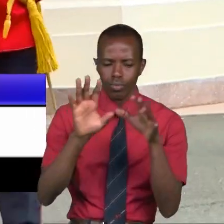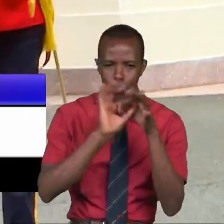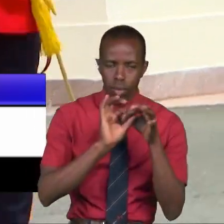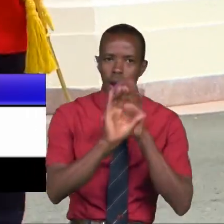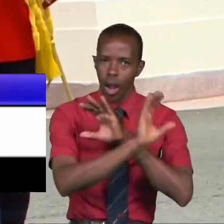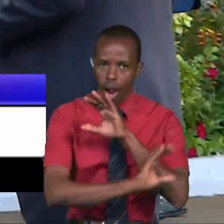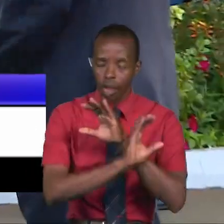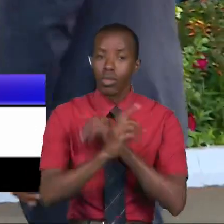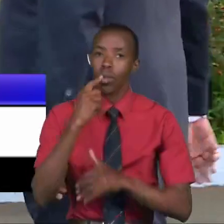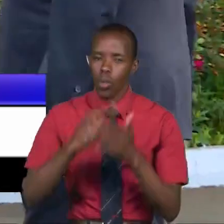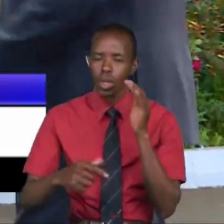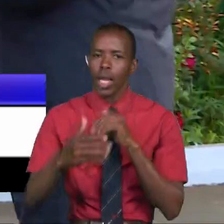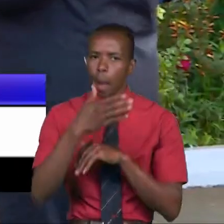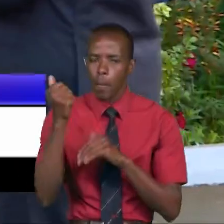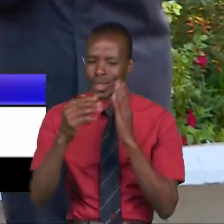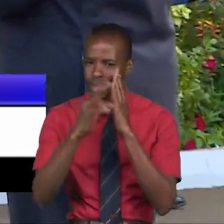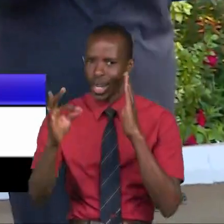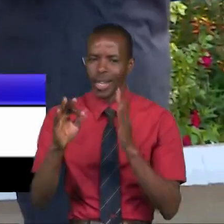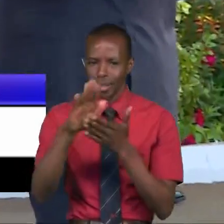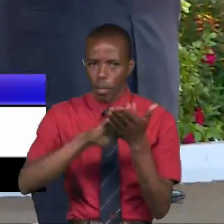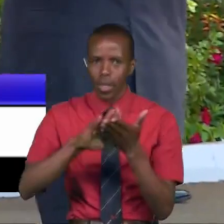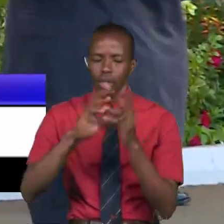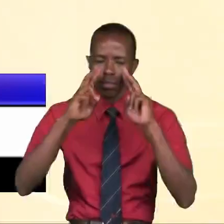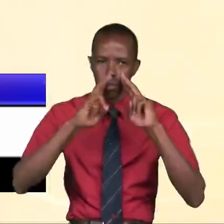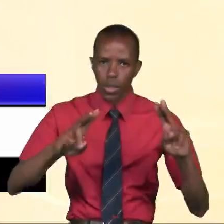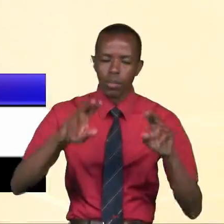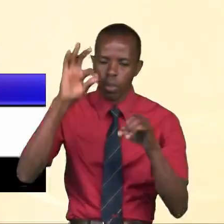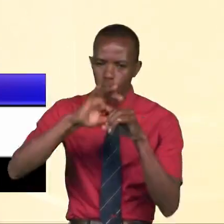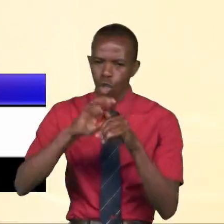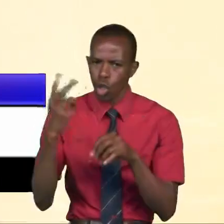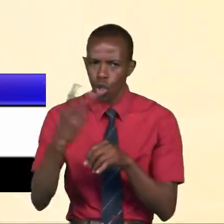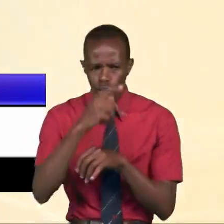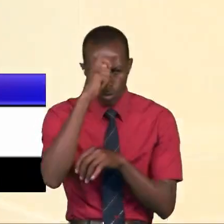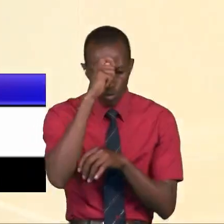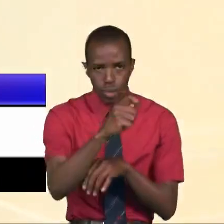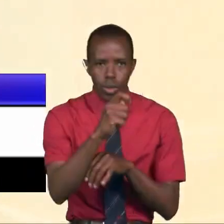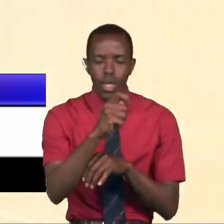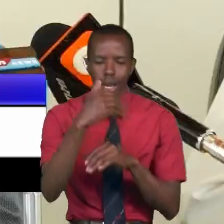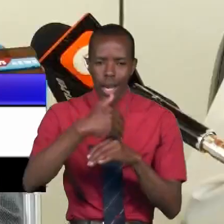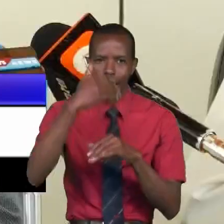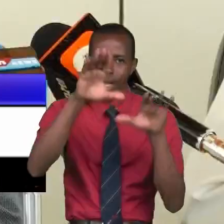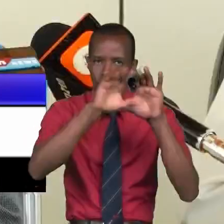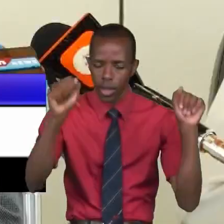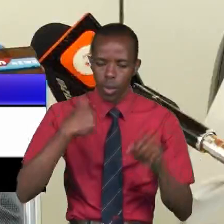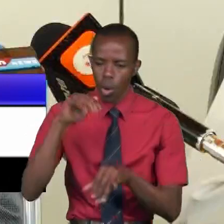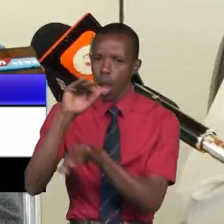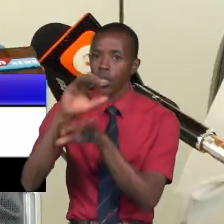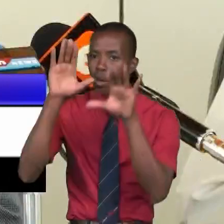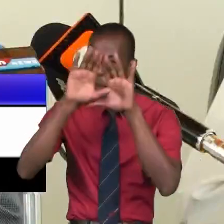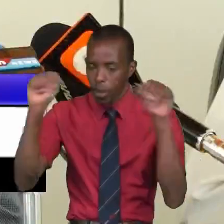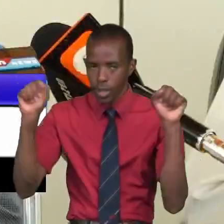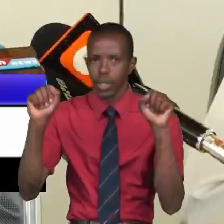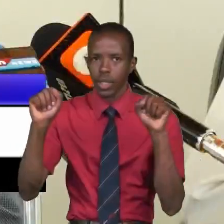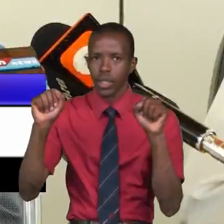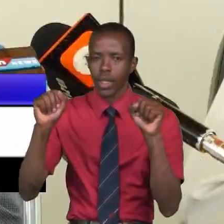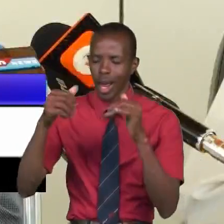country, stating that his best legacy will be peaceful elections and not who he will endorse as the next president. We ask the president,